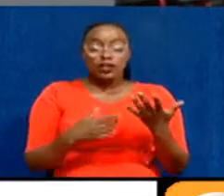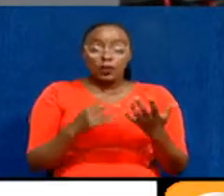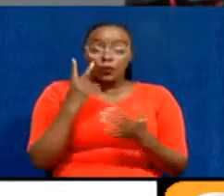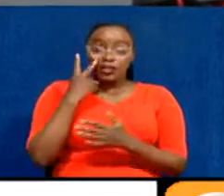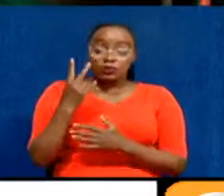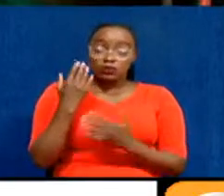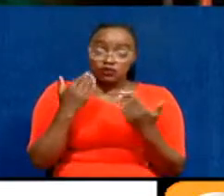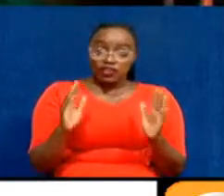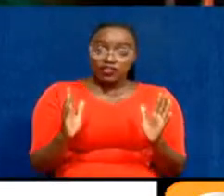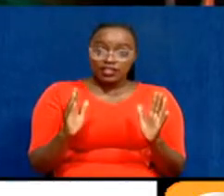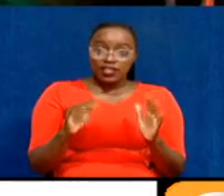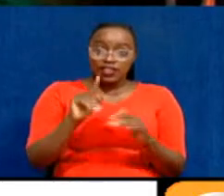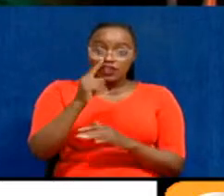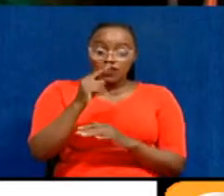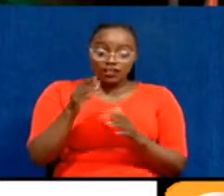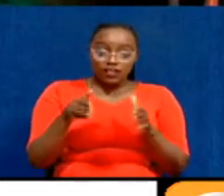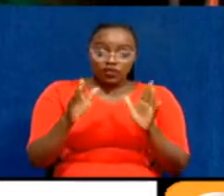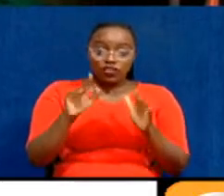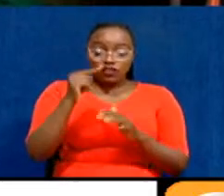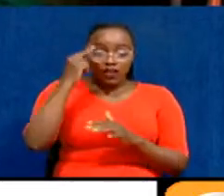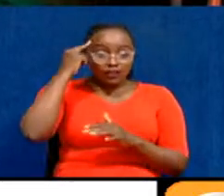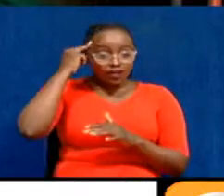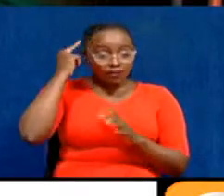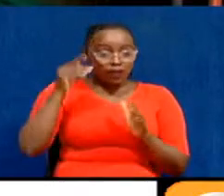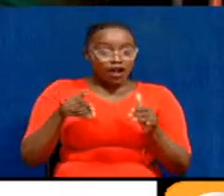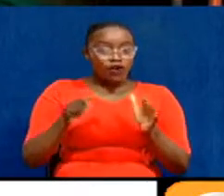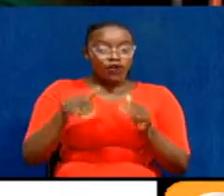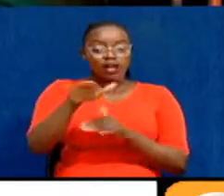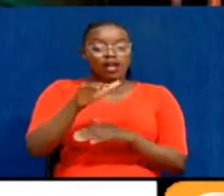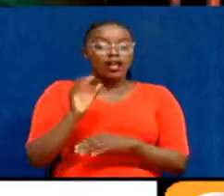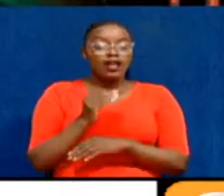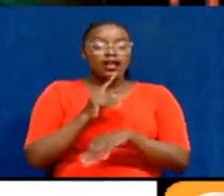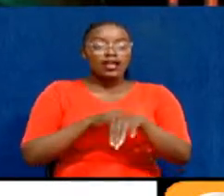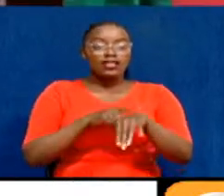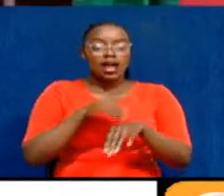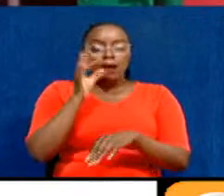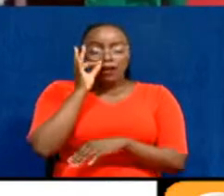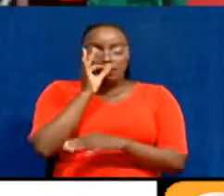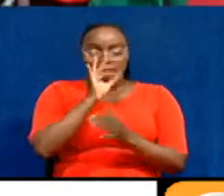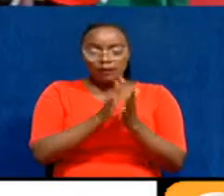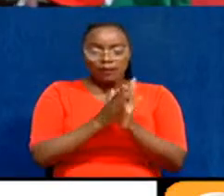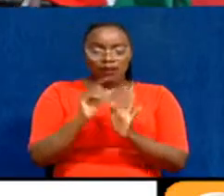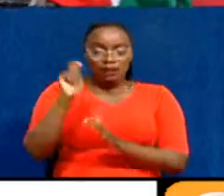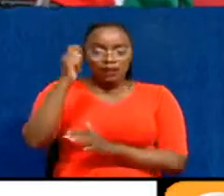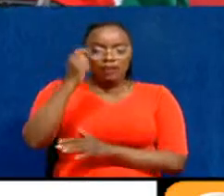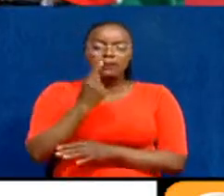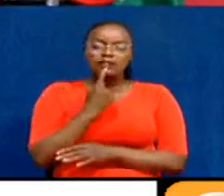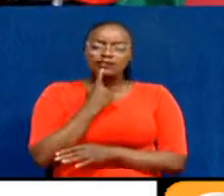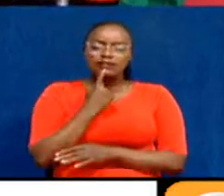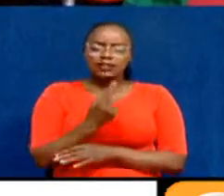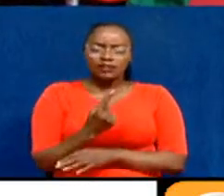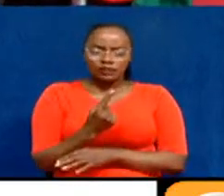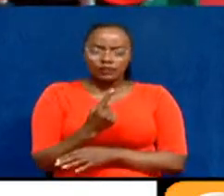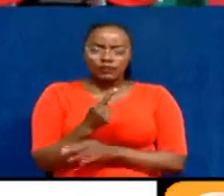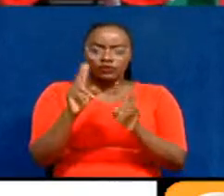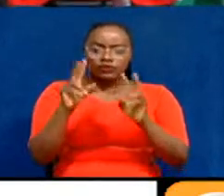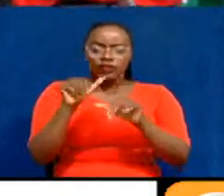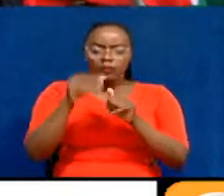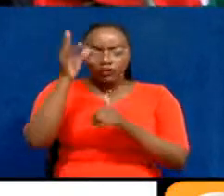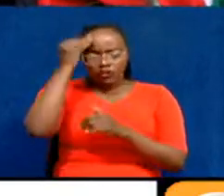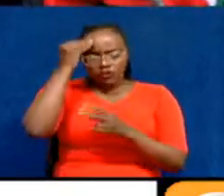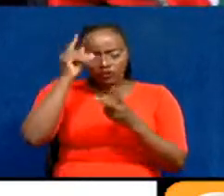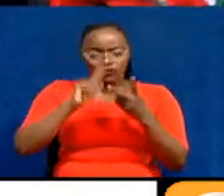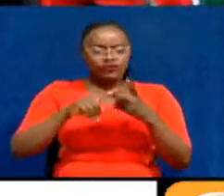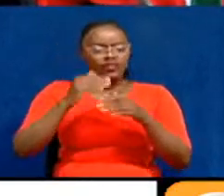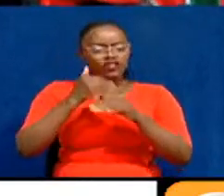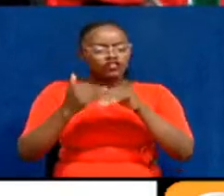way, we saw the first tarmac road in our area during his tenure. I would say, in terms of education, in terms